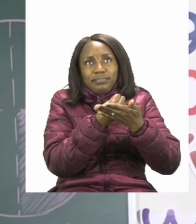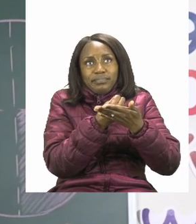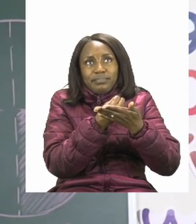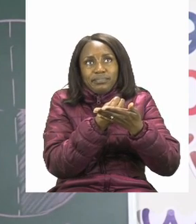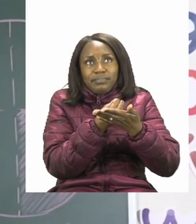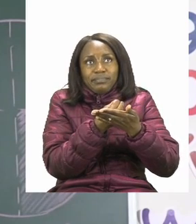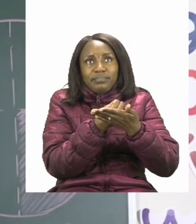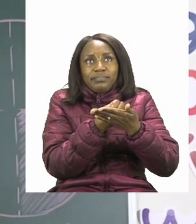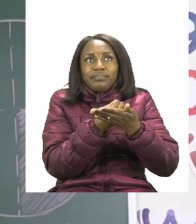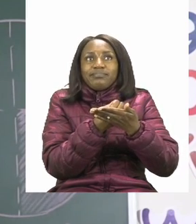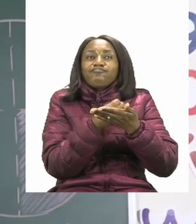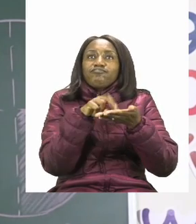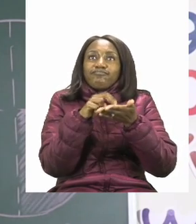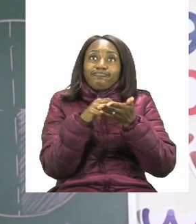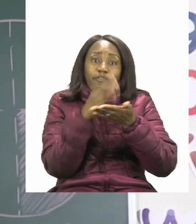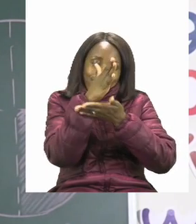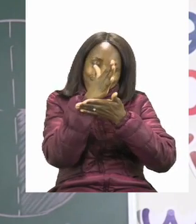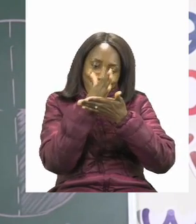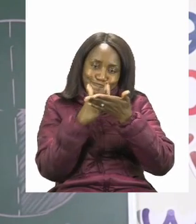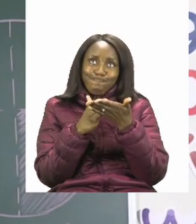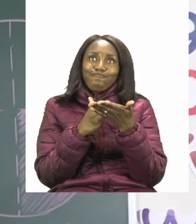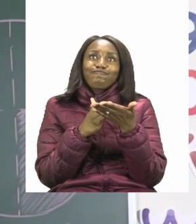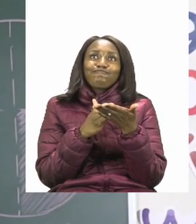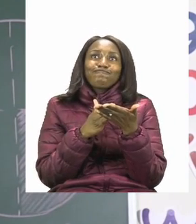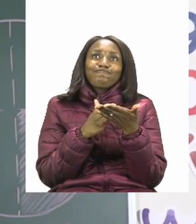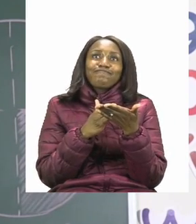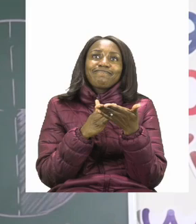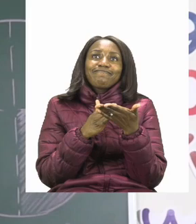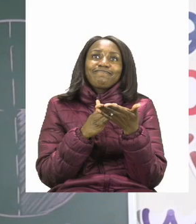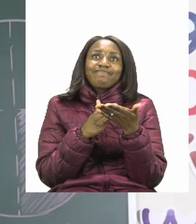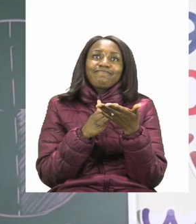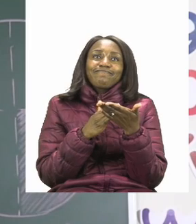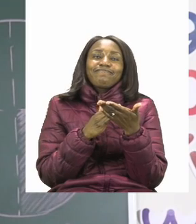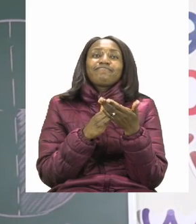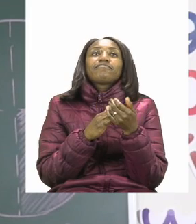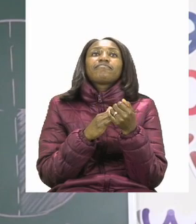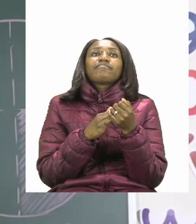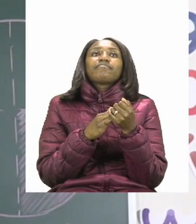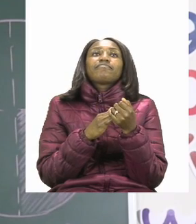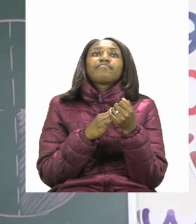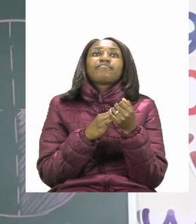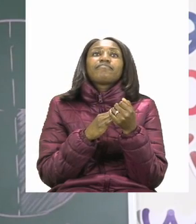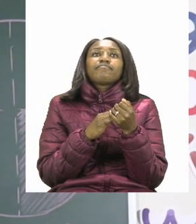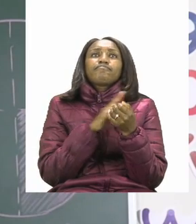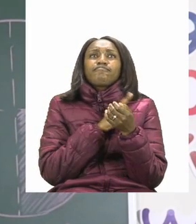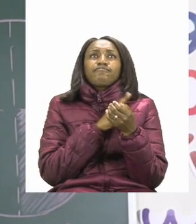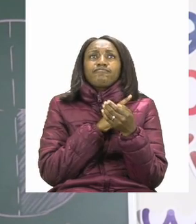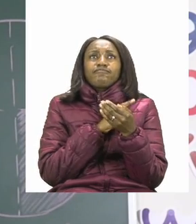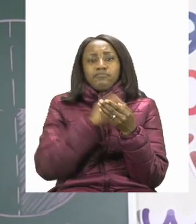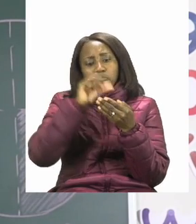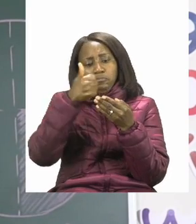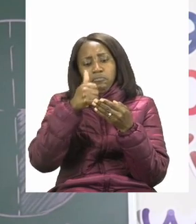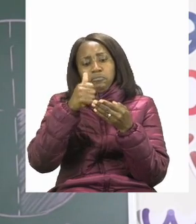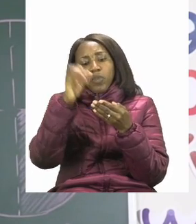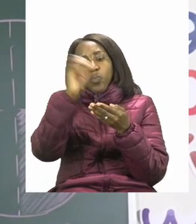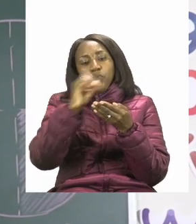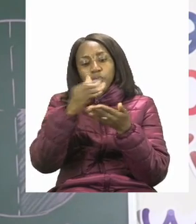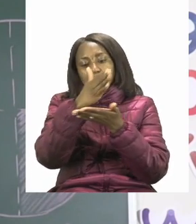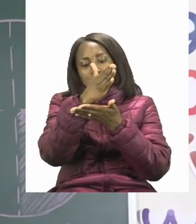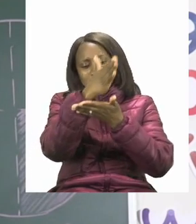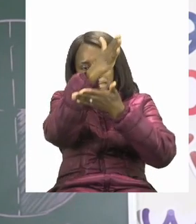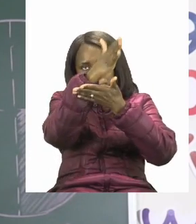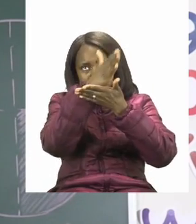that means that that is one half. It is half because it is cut in the